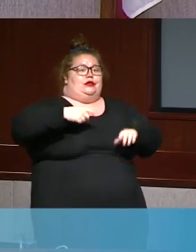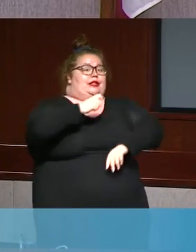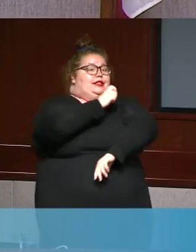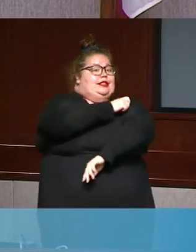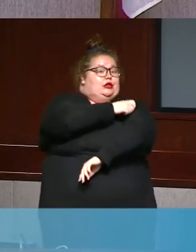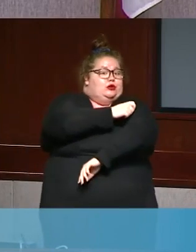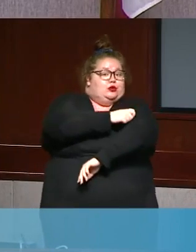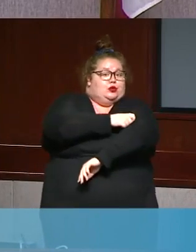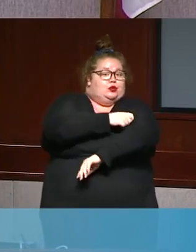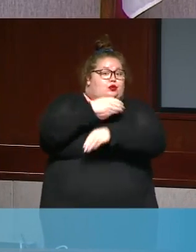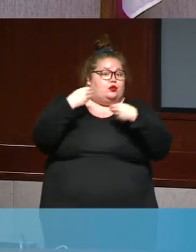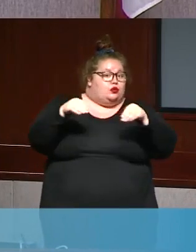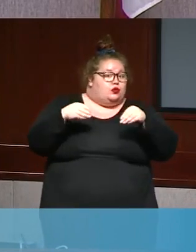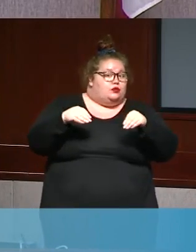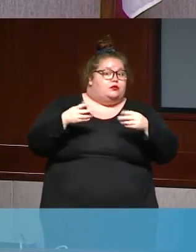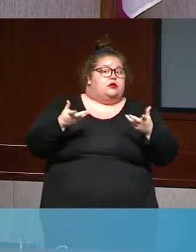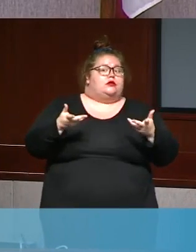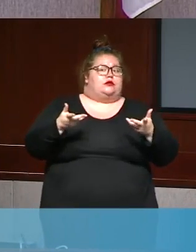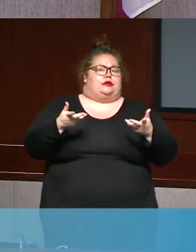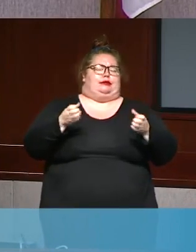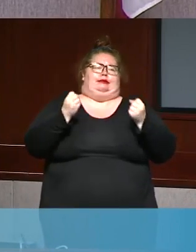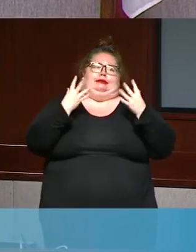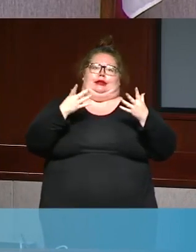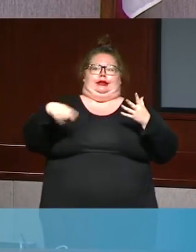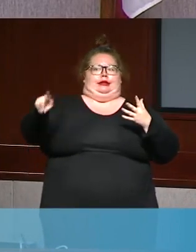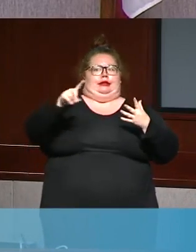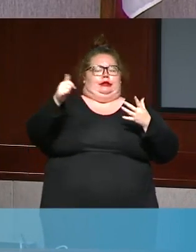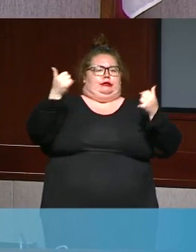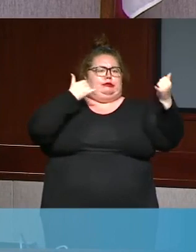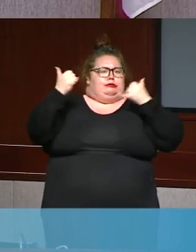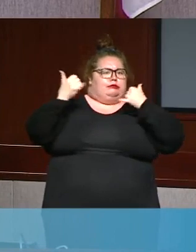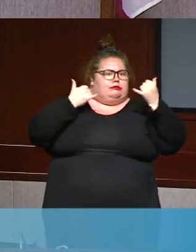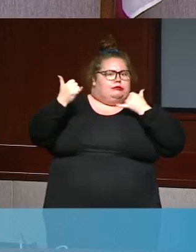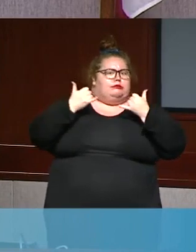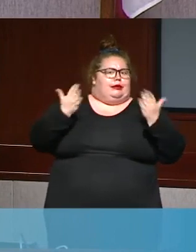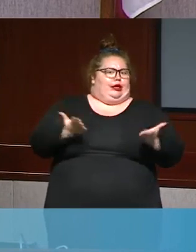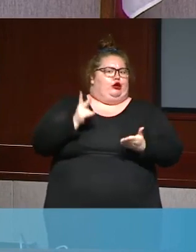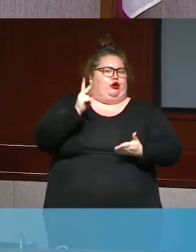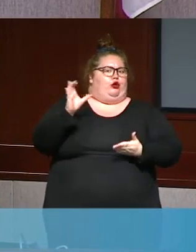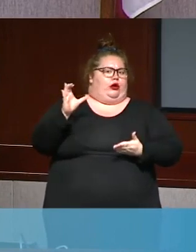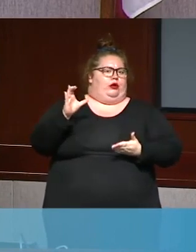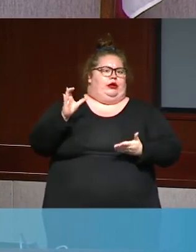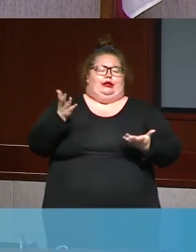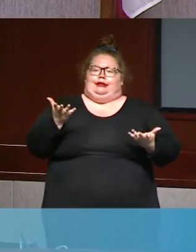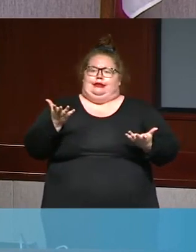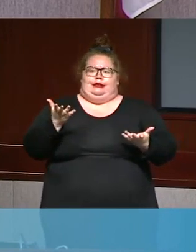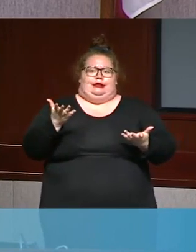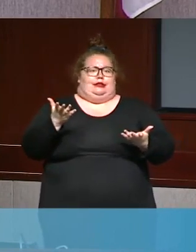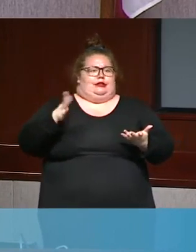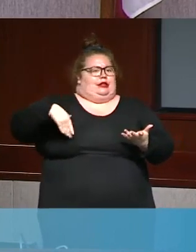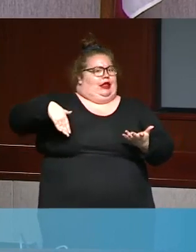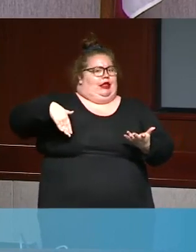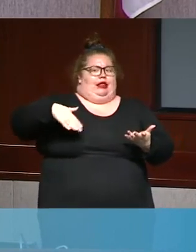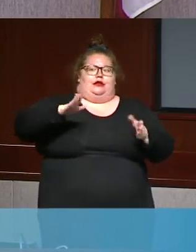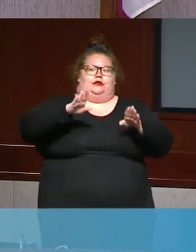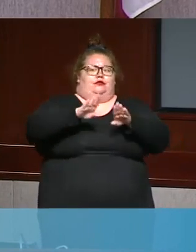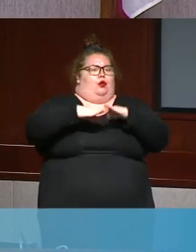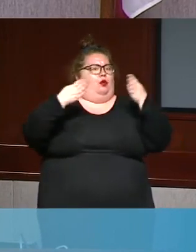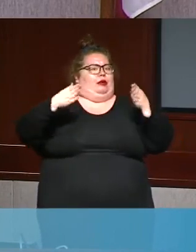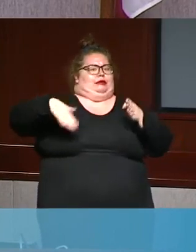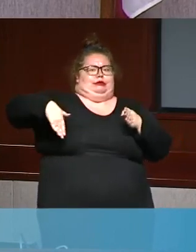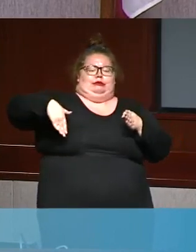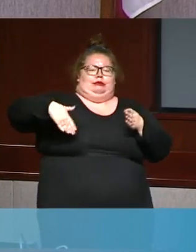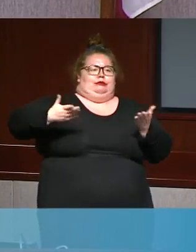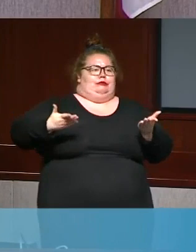shops. I get calls from tattoo shops in Kern County. You may not open under the